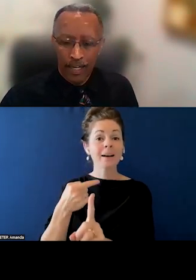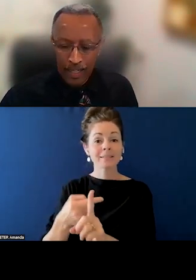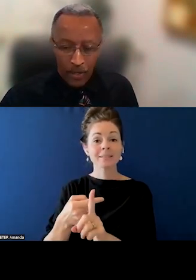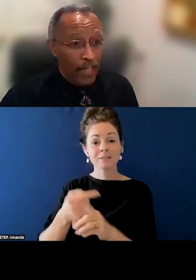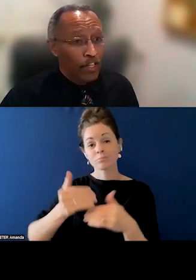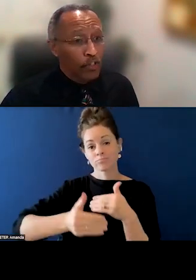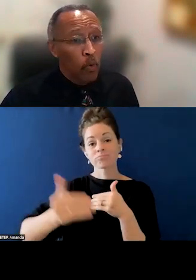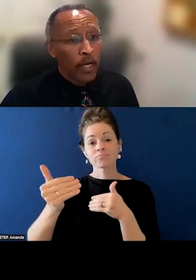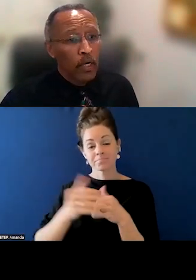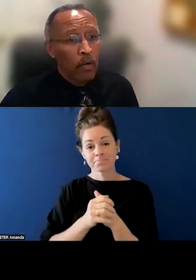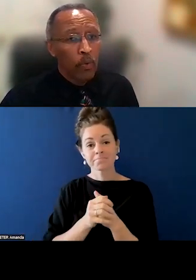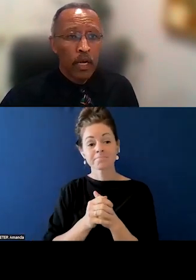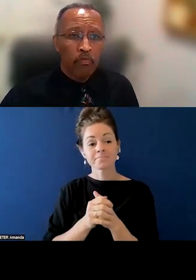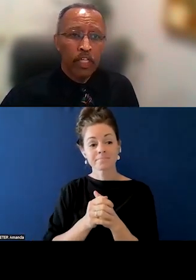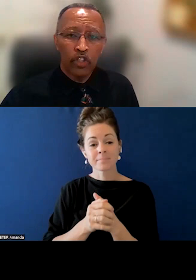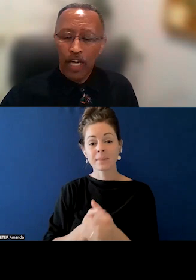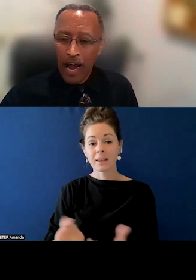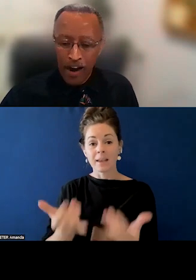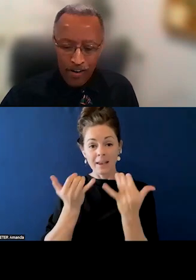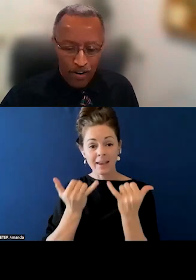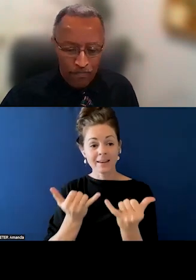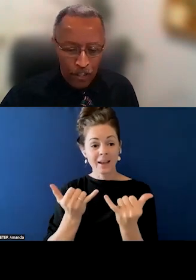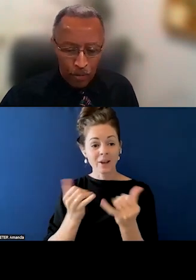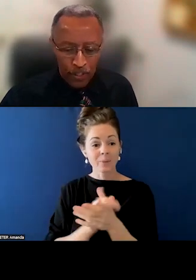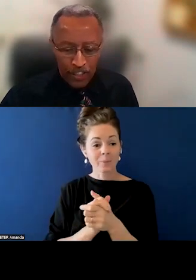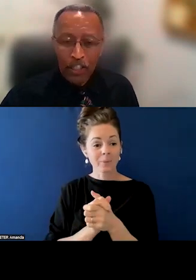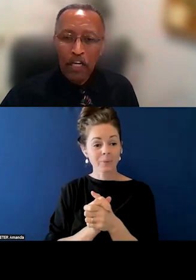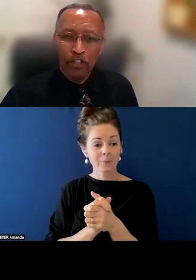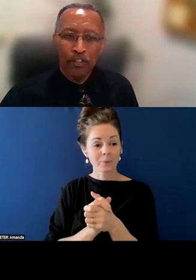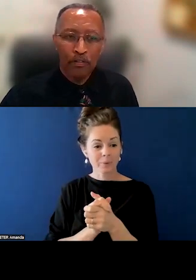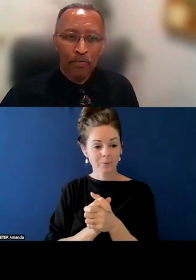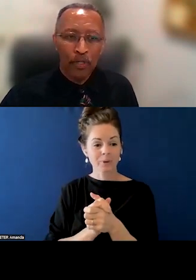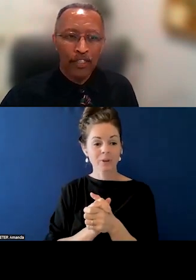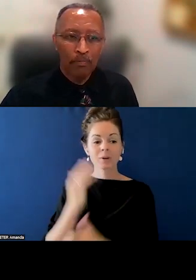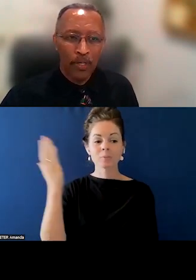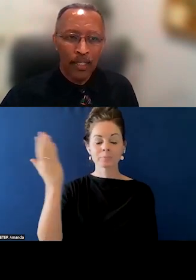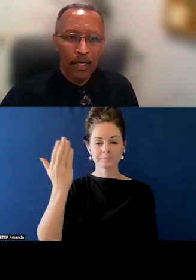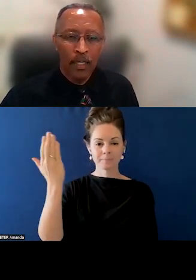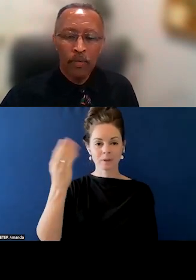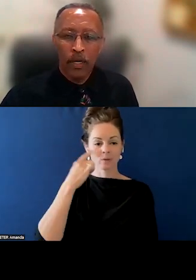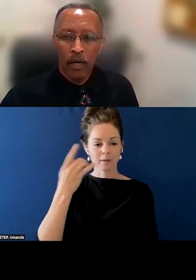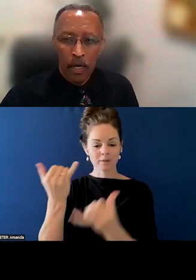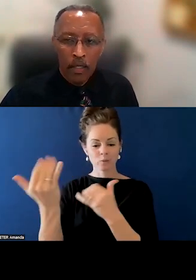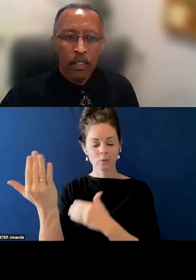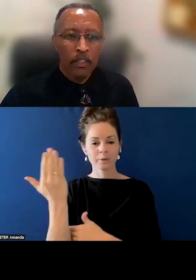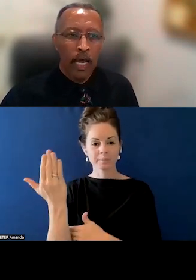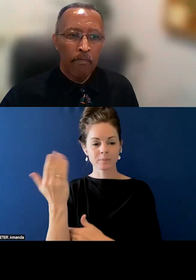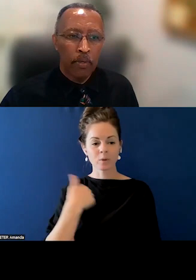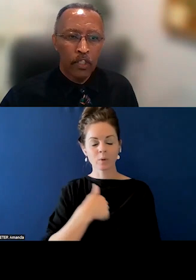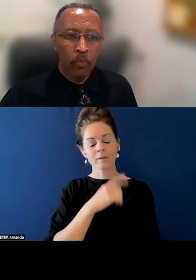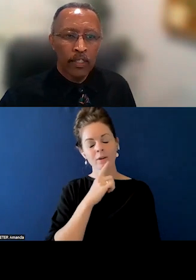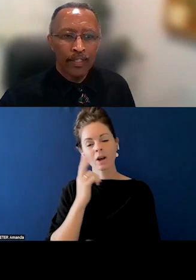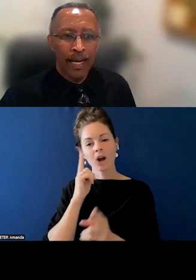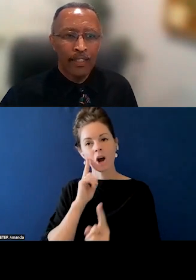So at this point, we have reached our feature presentation for this morning. And we are honored to